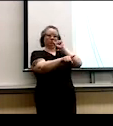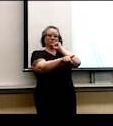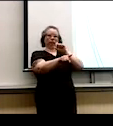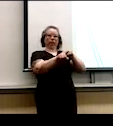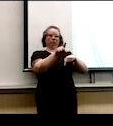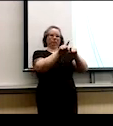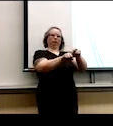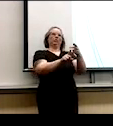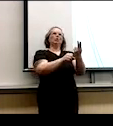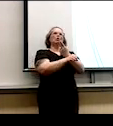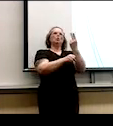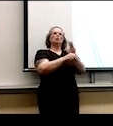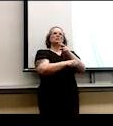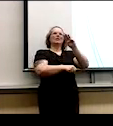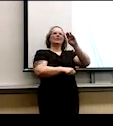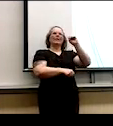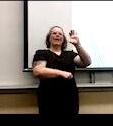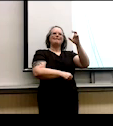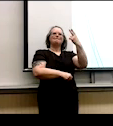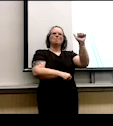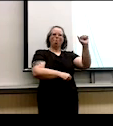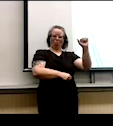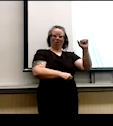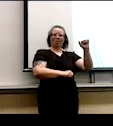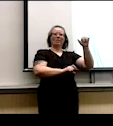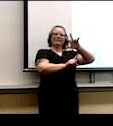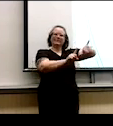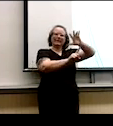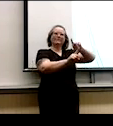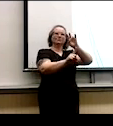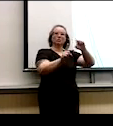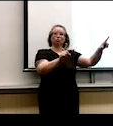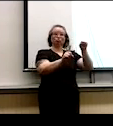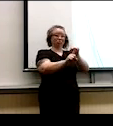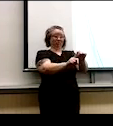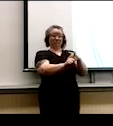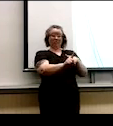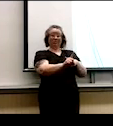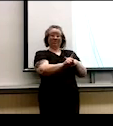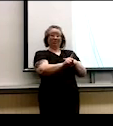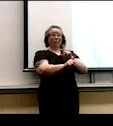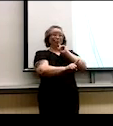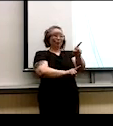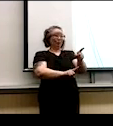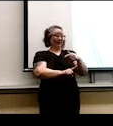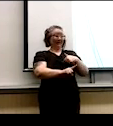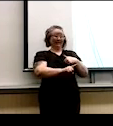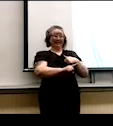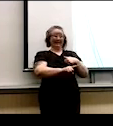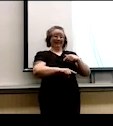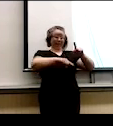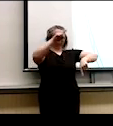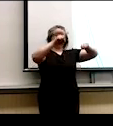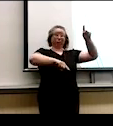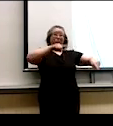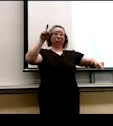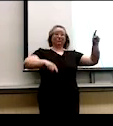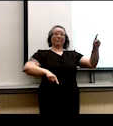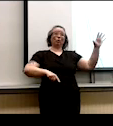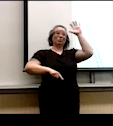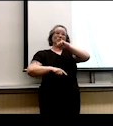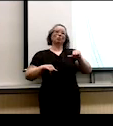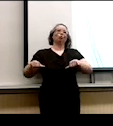they're all patented, and there is fees. So in terms of St. Joseph's budget to pay for the best validated